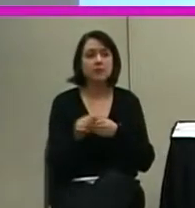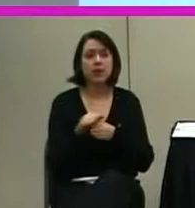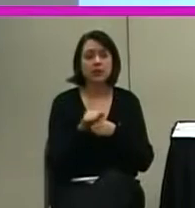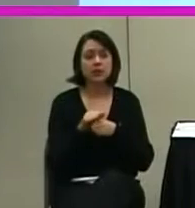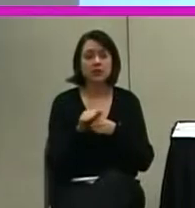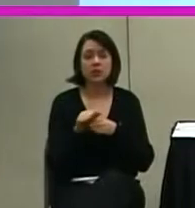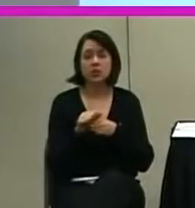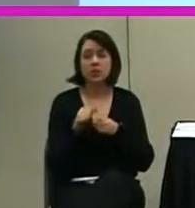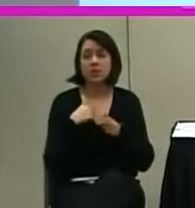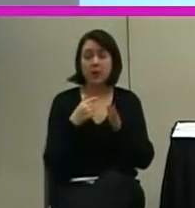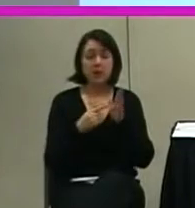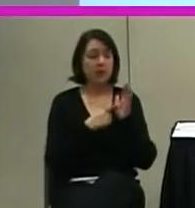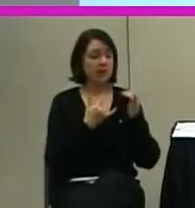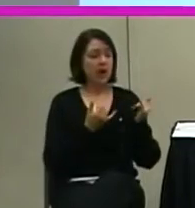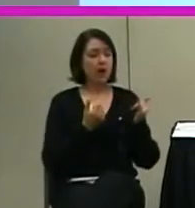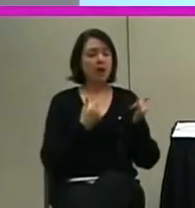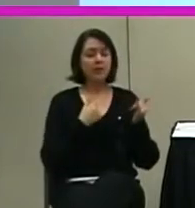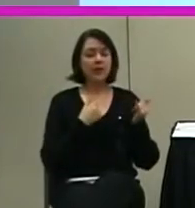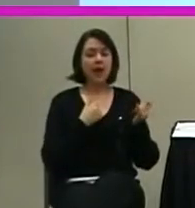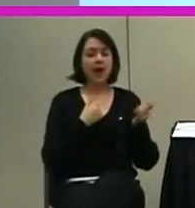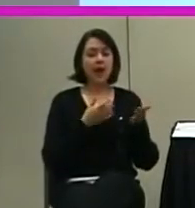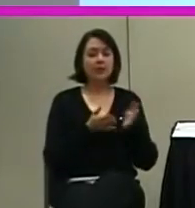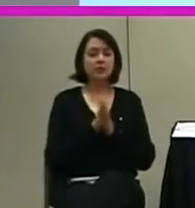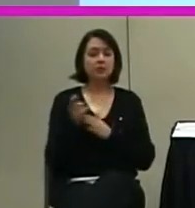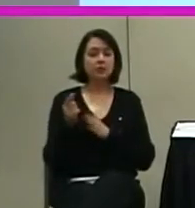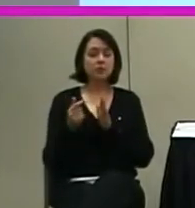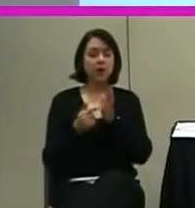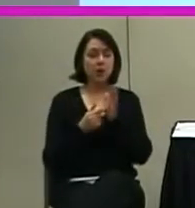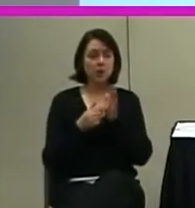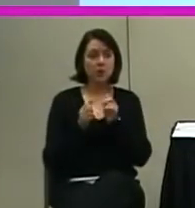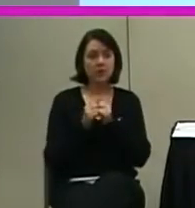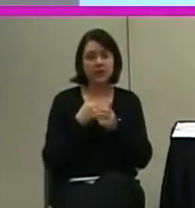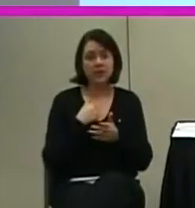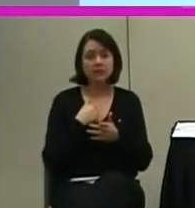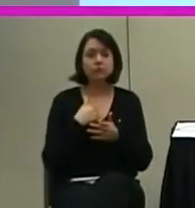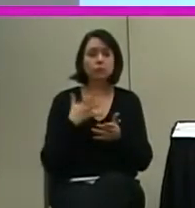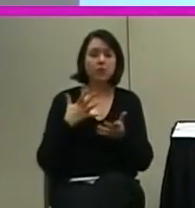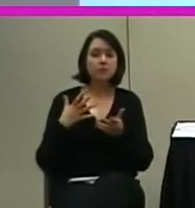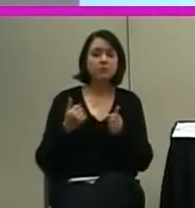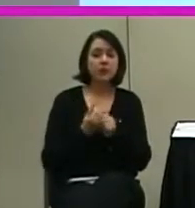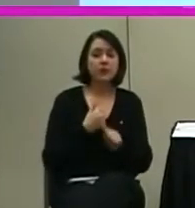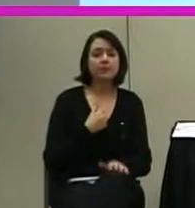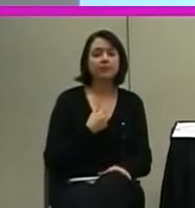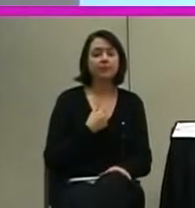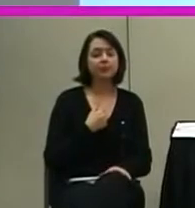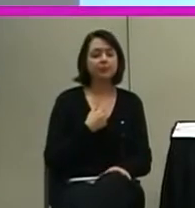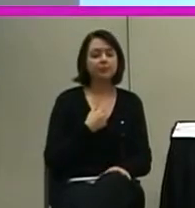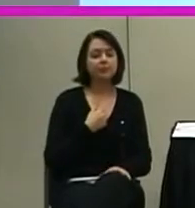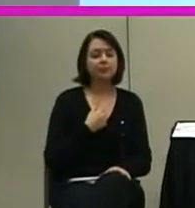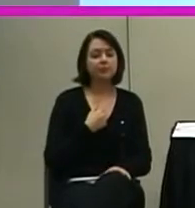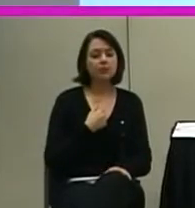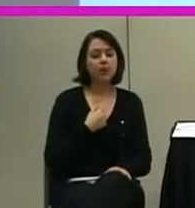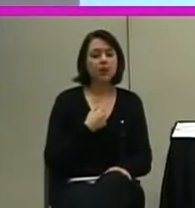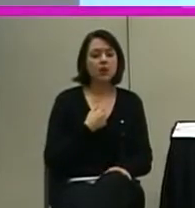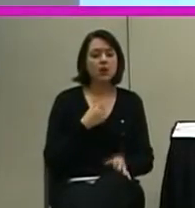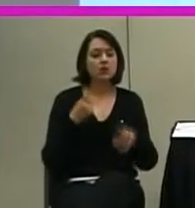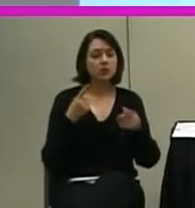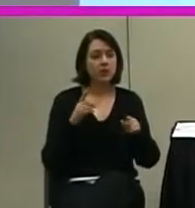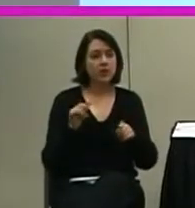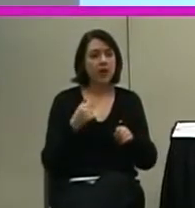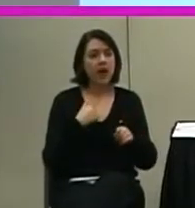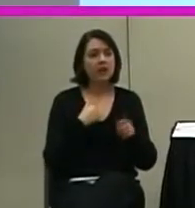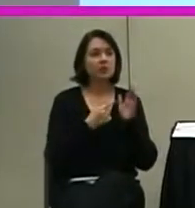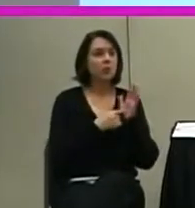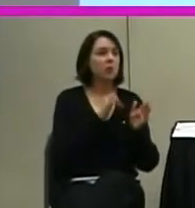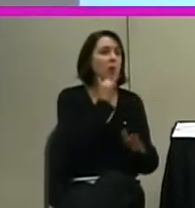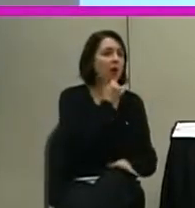model it now. And I'm going to have them model it along with me. I'm going to have them play along. While I'm doing this, I demonstrate the